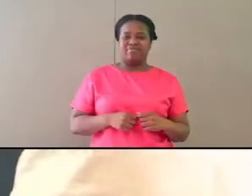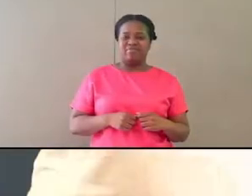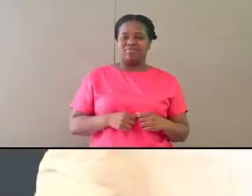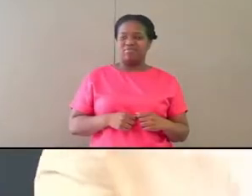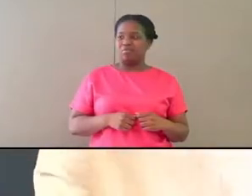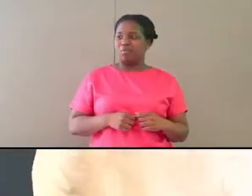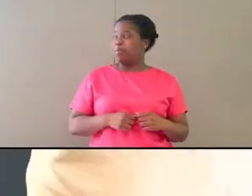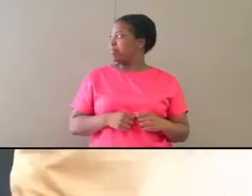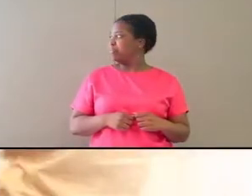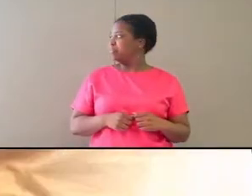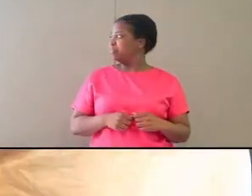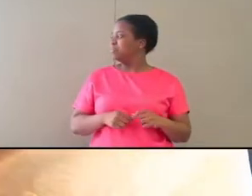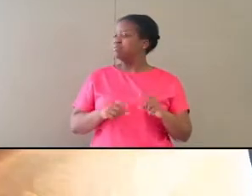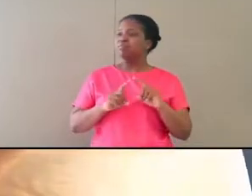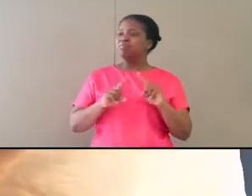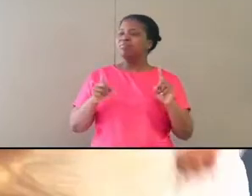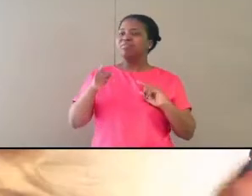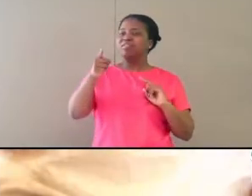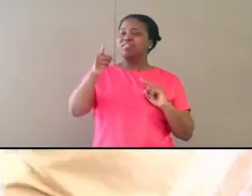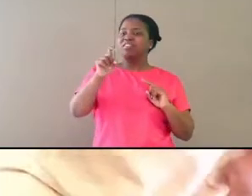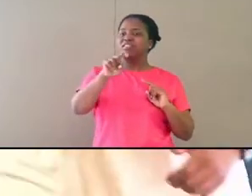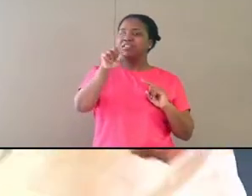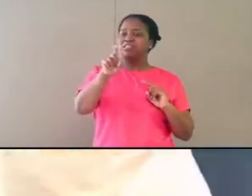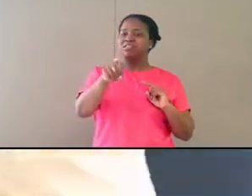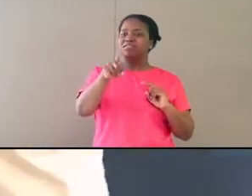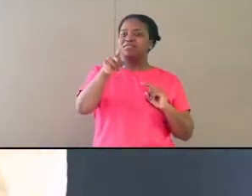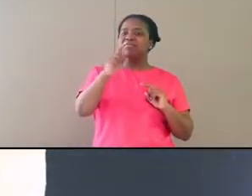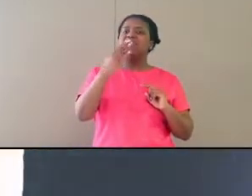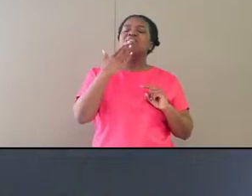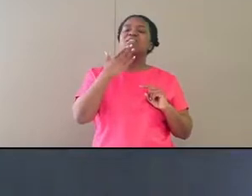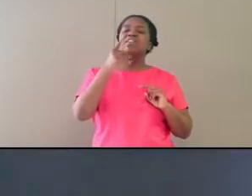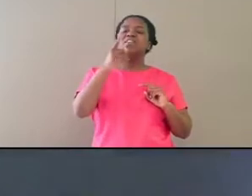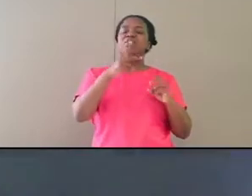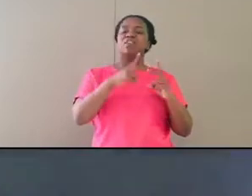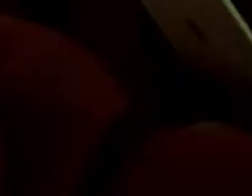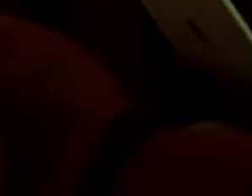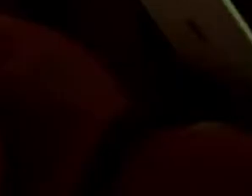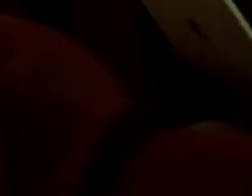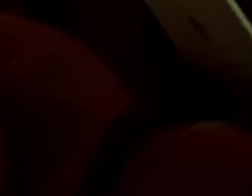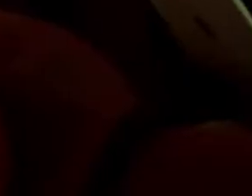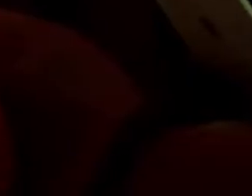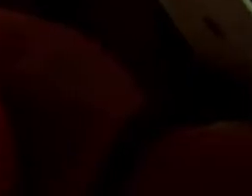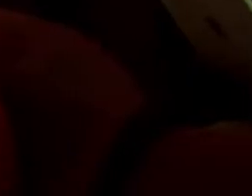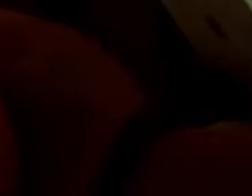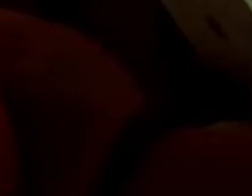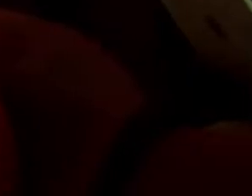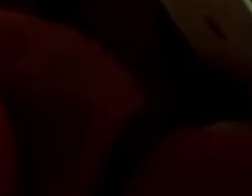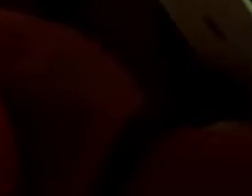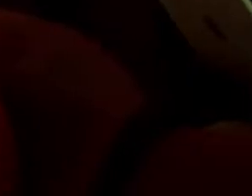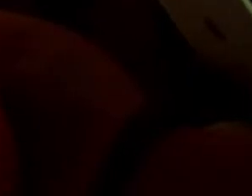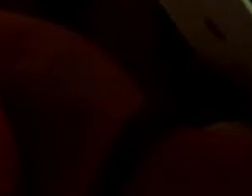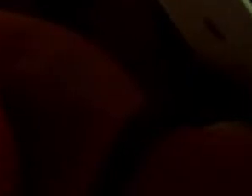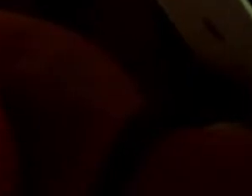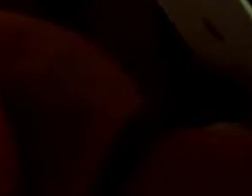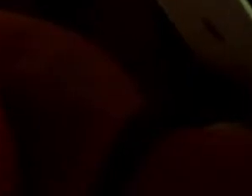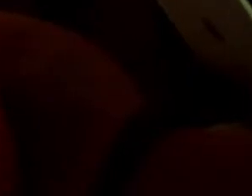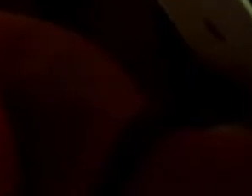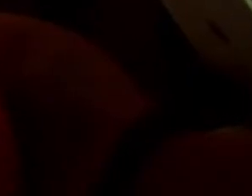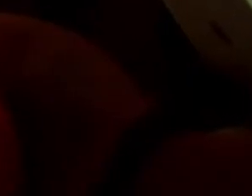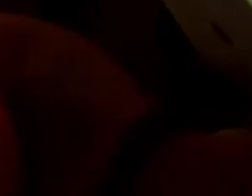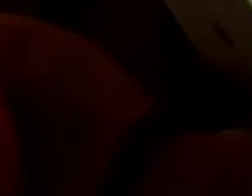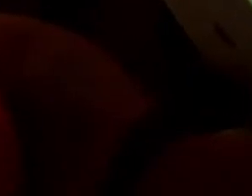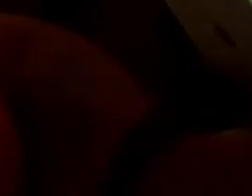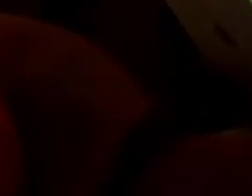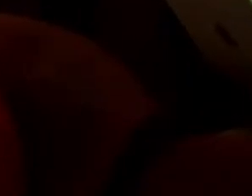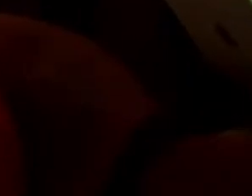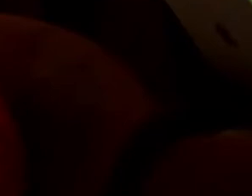We have to dance in sync, you know. Yes, sir. Yeah. Thank you very much. My name is Stanley Malamaja from the Center for Child Law.